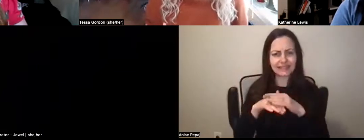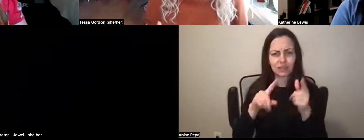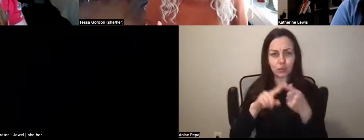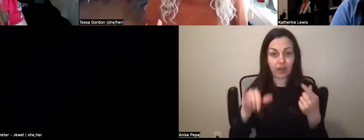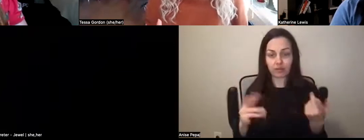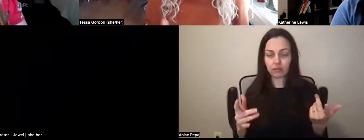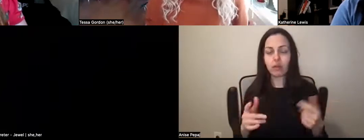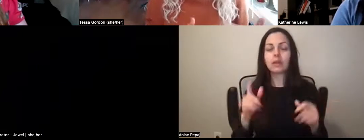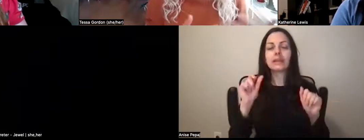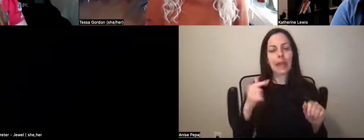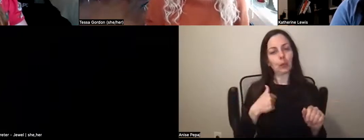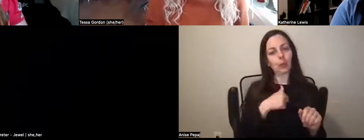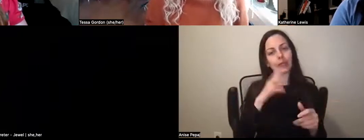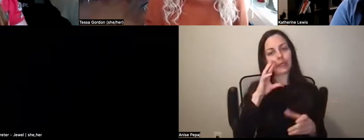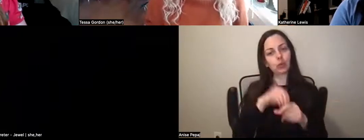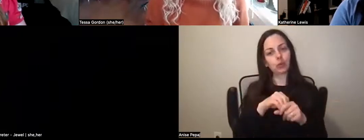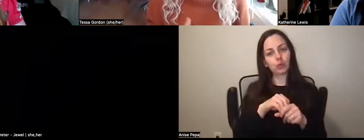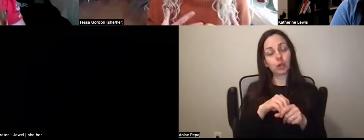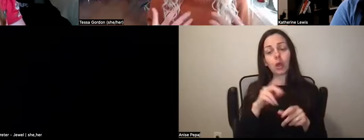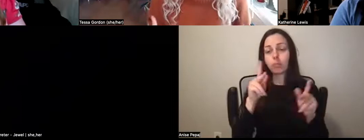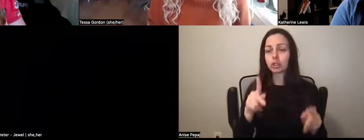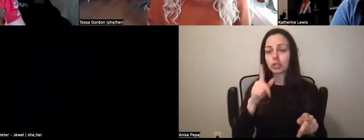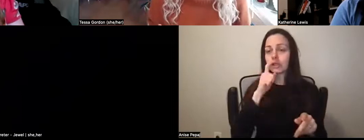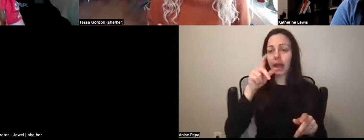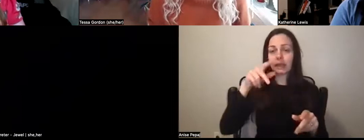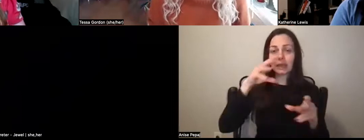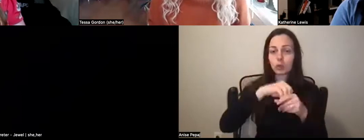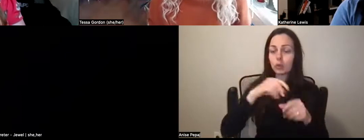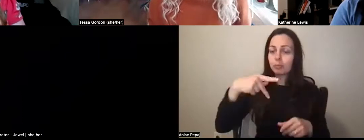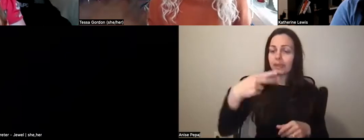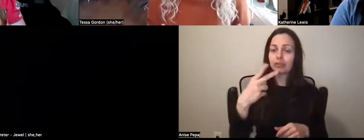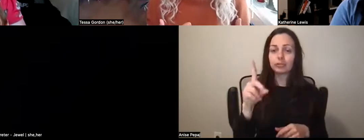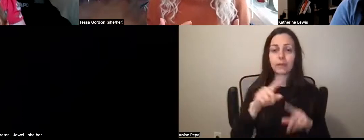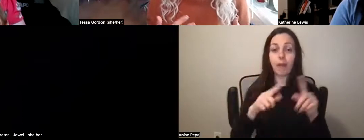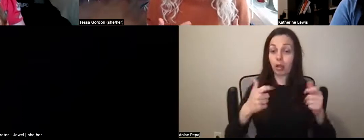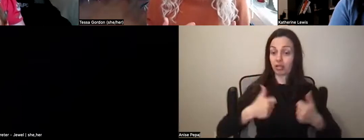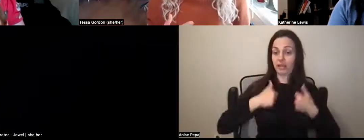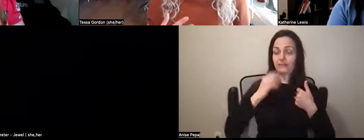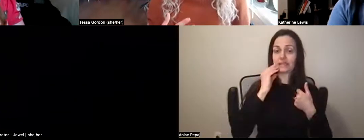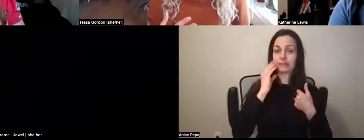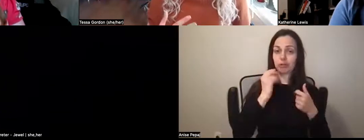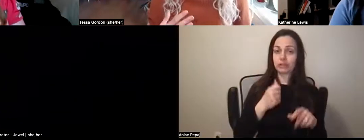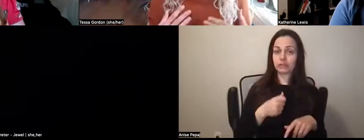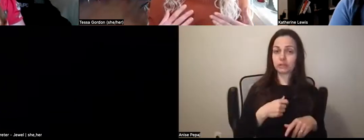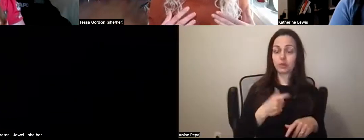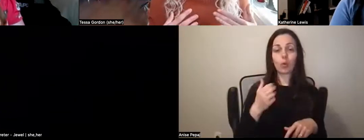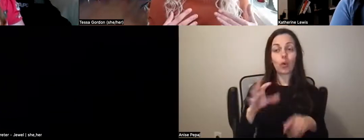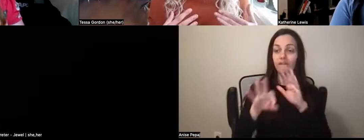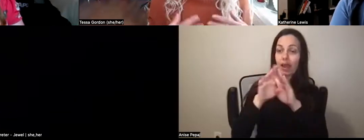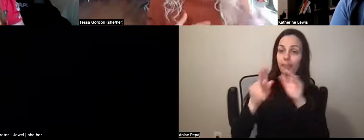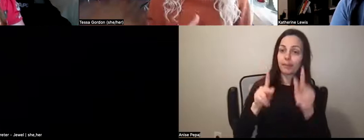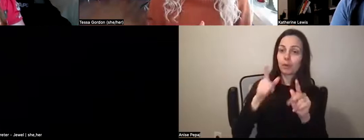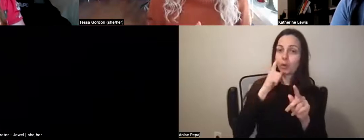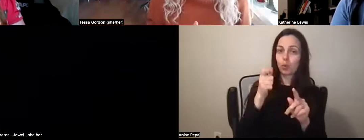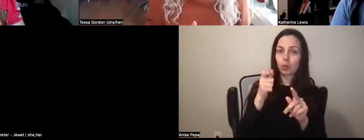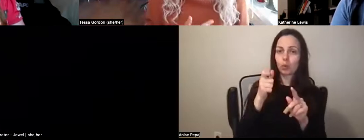include people who don't have to have a PhD? What about lived experience and combining people who are actually like bringing